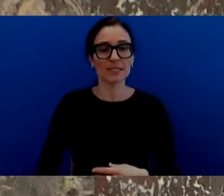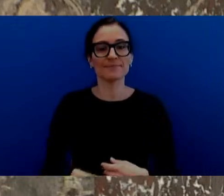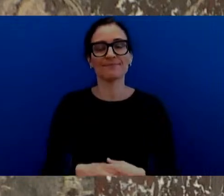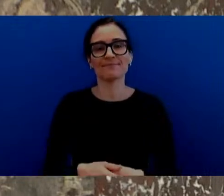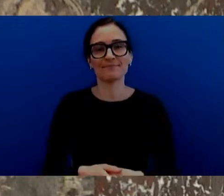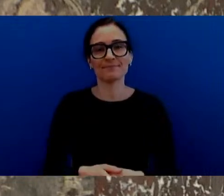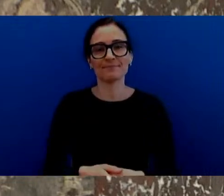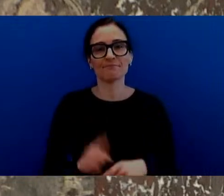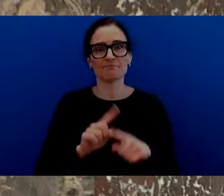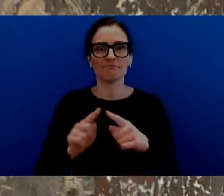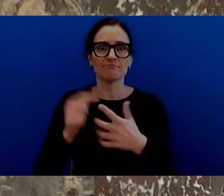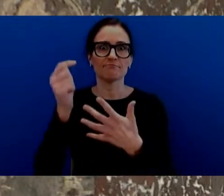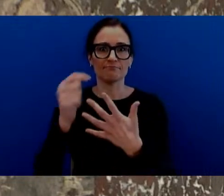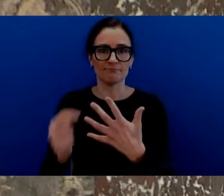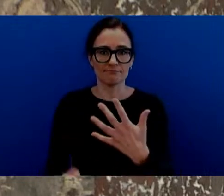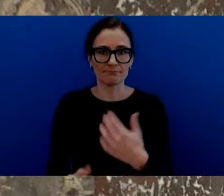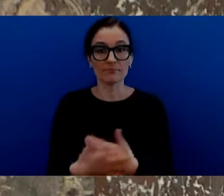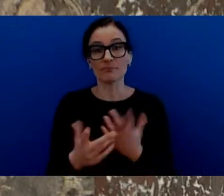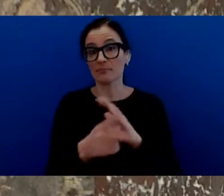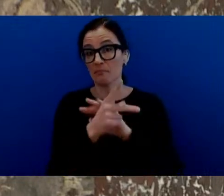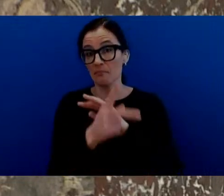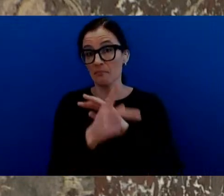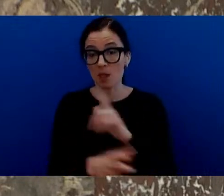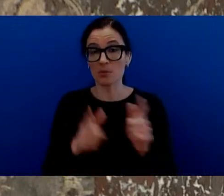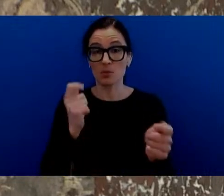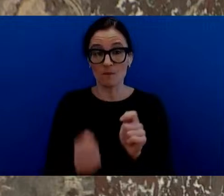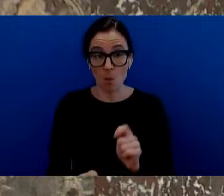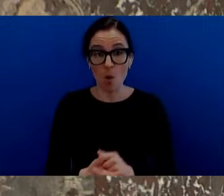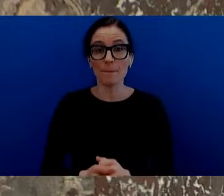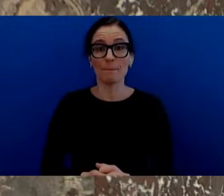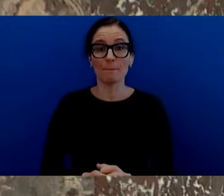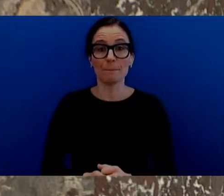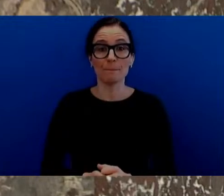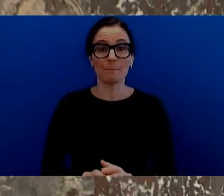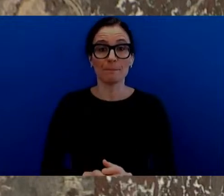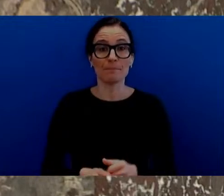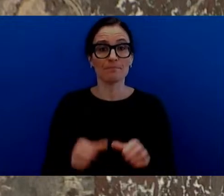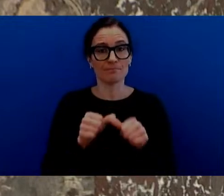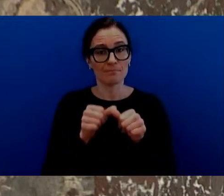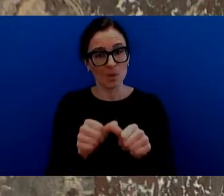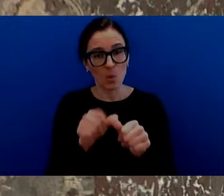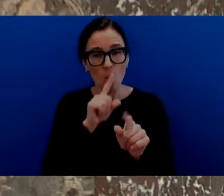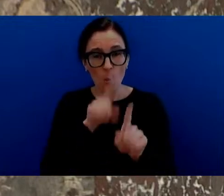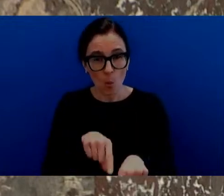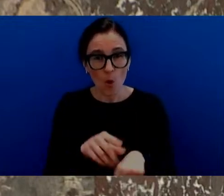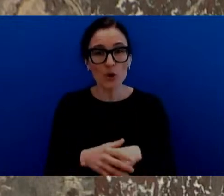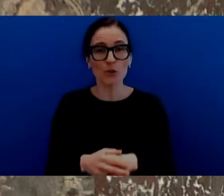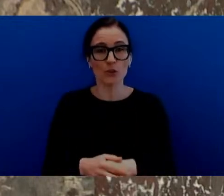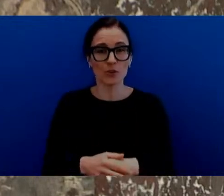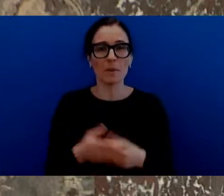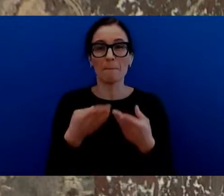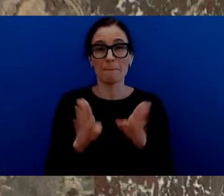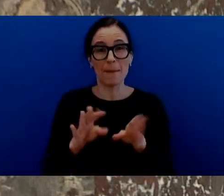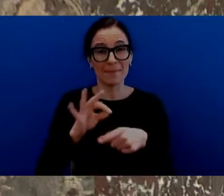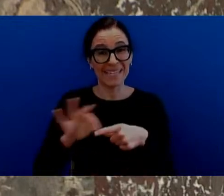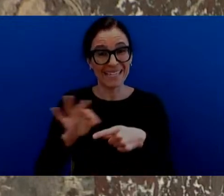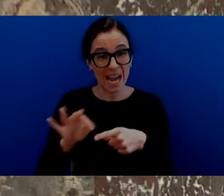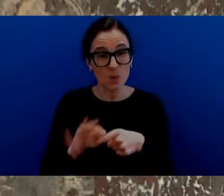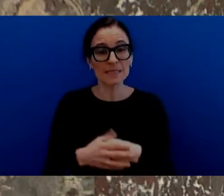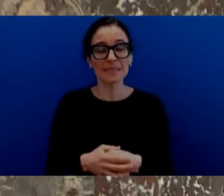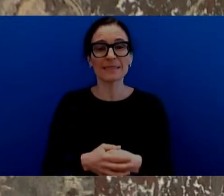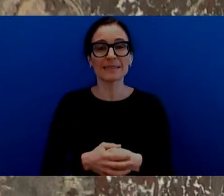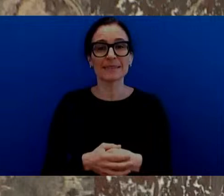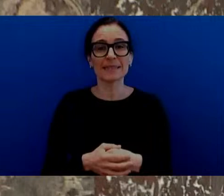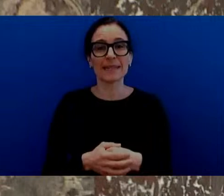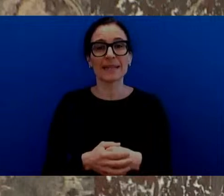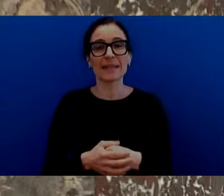Standing Orders. And 9. Public Accounts. And further, that the Select Standing Committee on Legislative Initiatives and the Select Standing Committee on Private Bills and Private Members' Bills